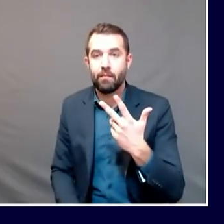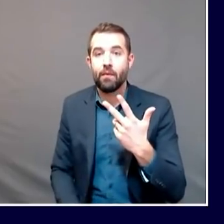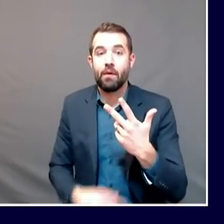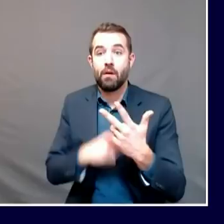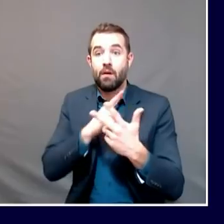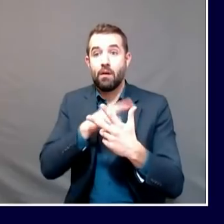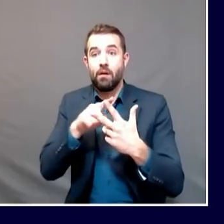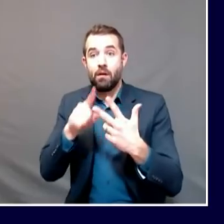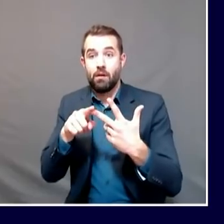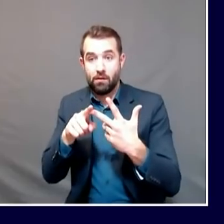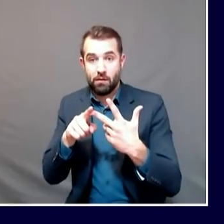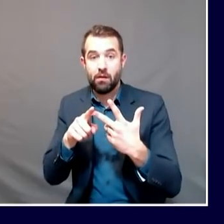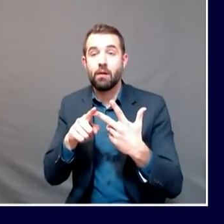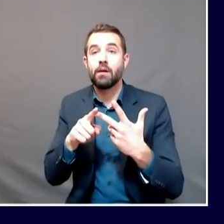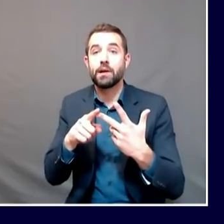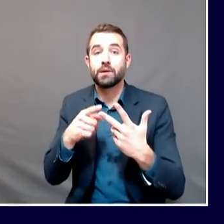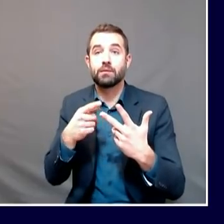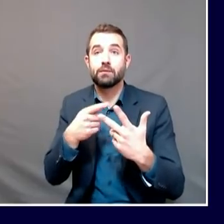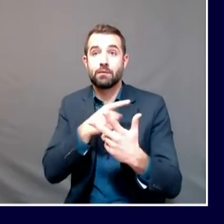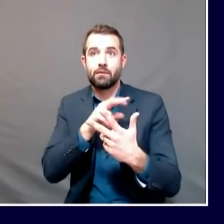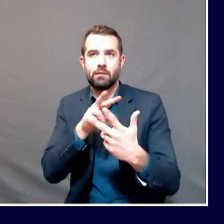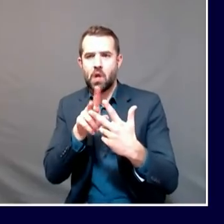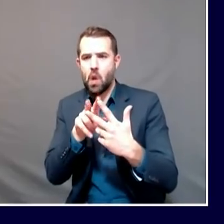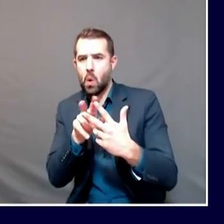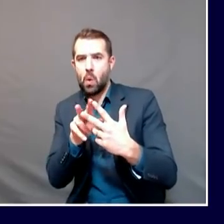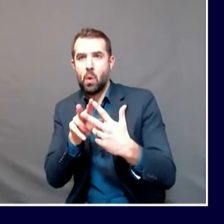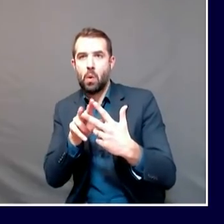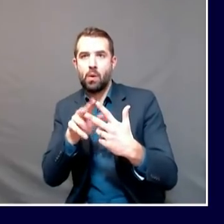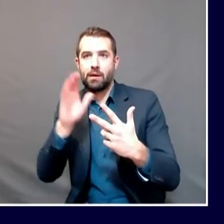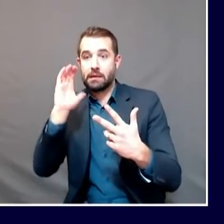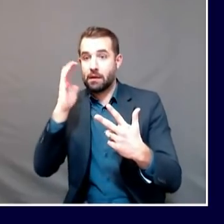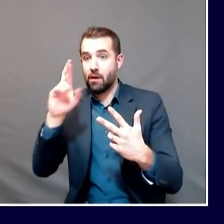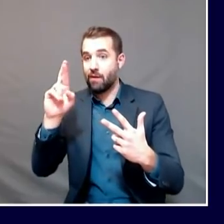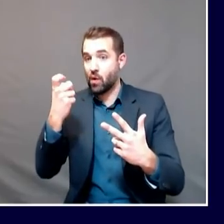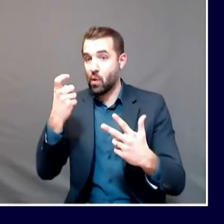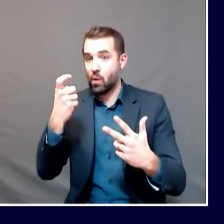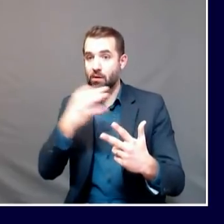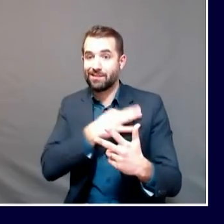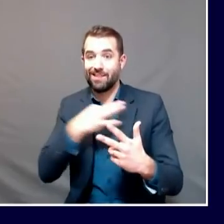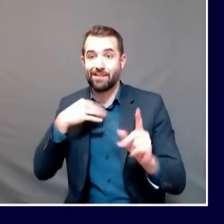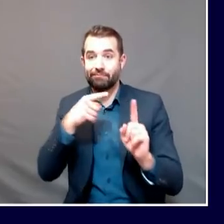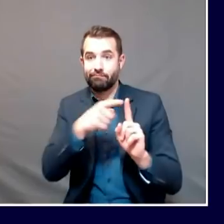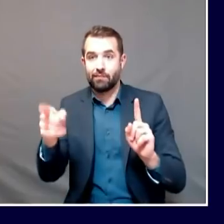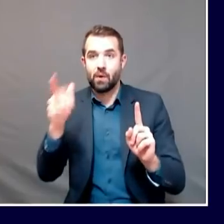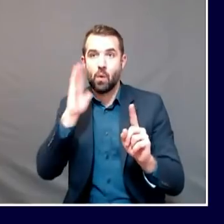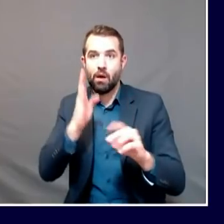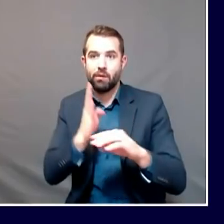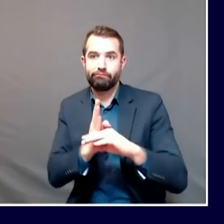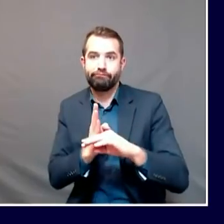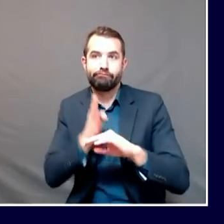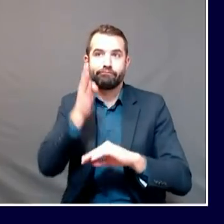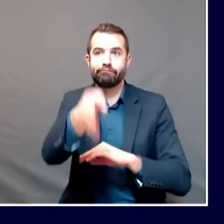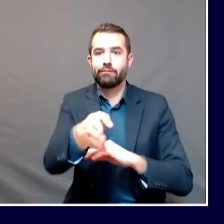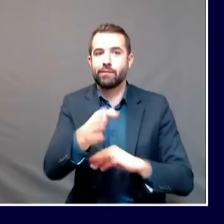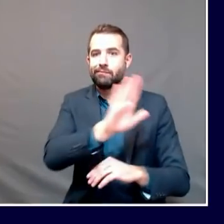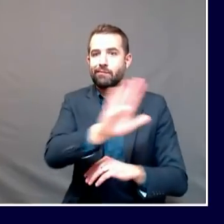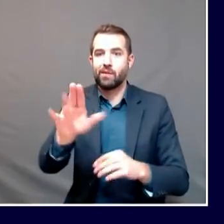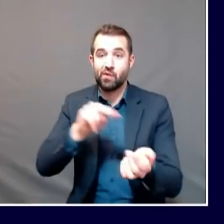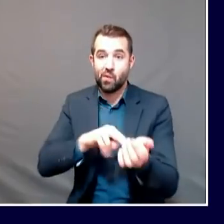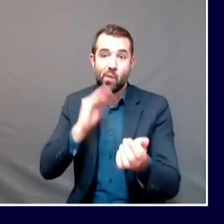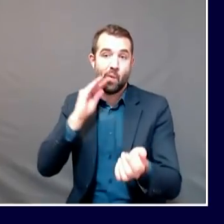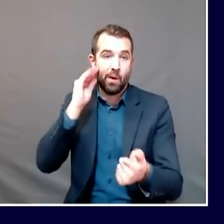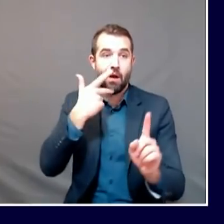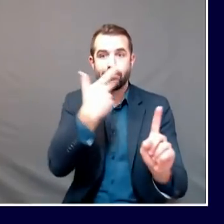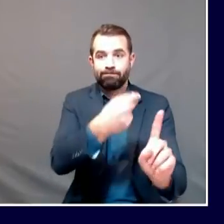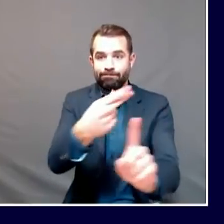offer vaccine to residents and staff. We have been briefed that the first such vaccine events of that nature will start this